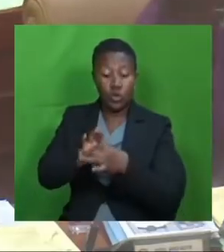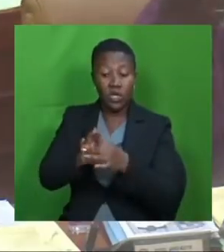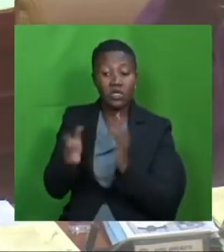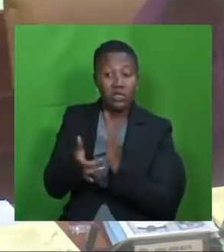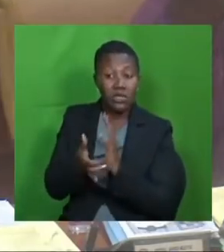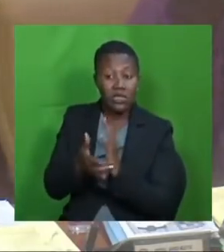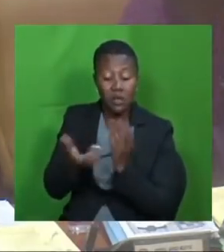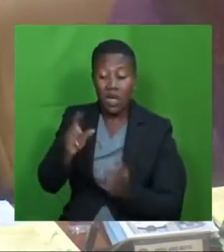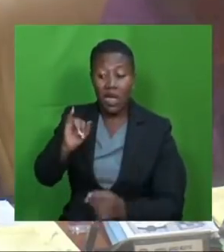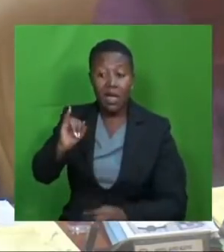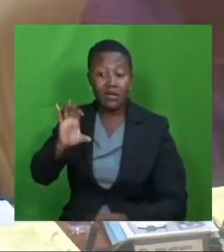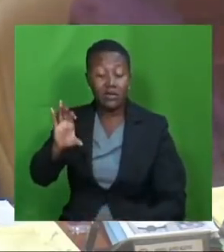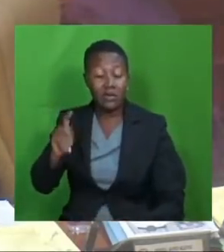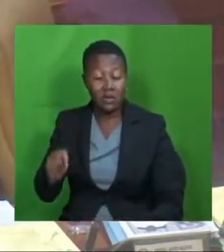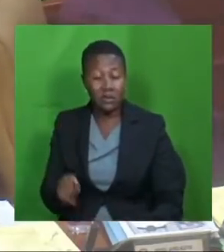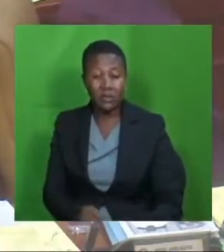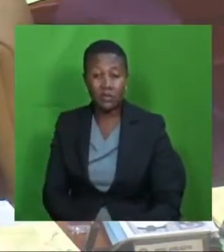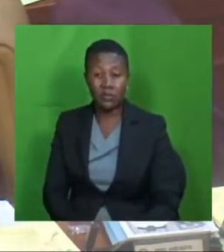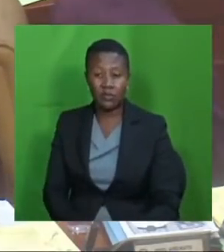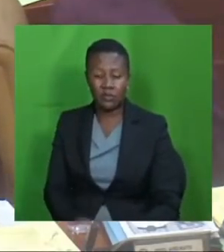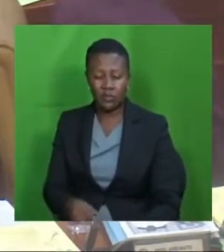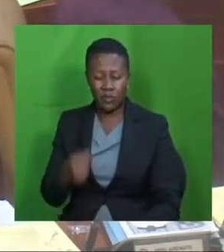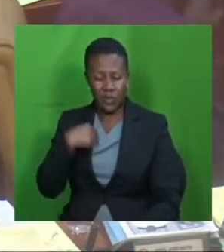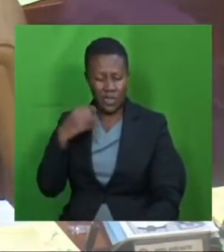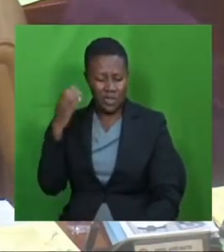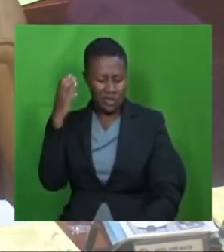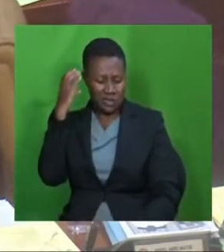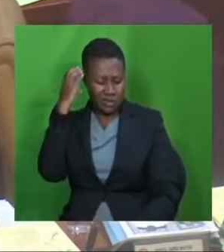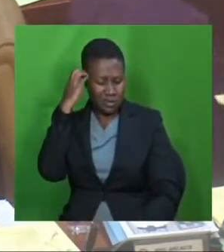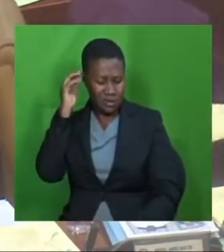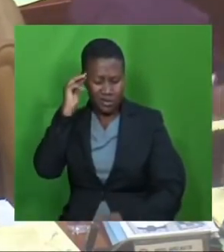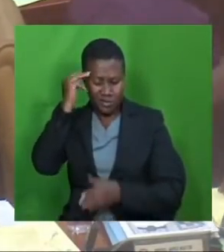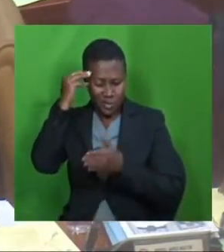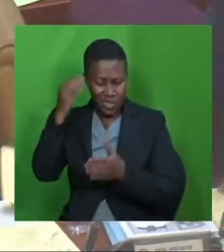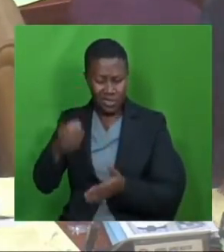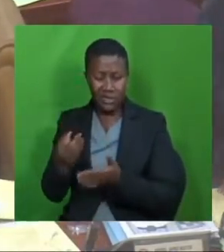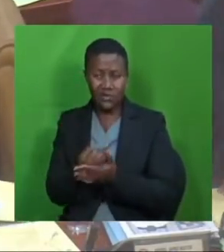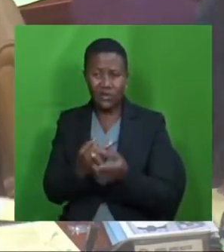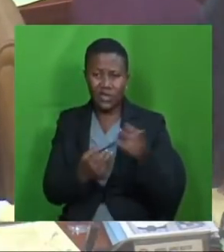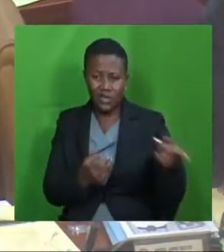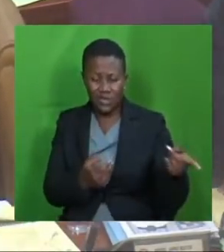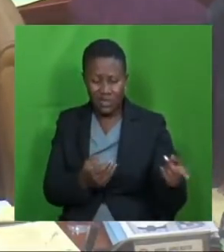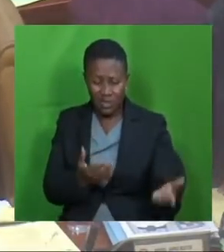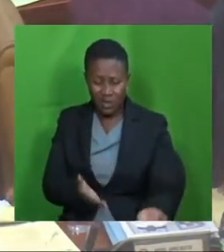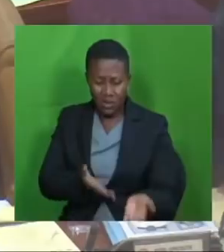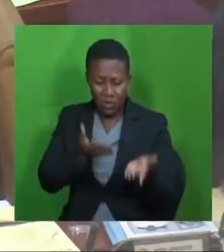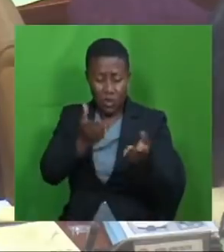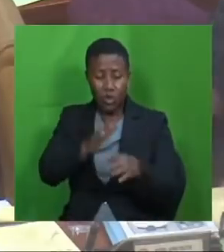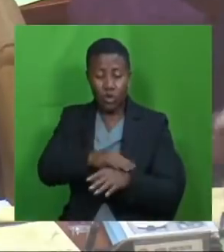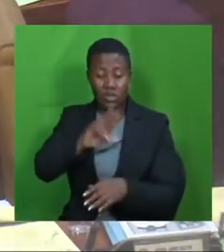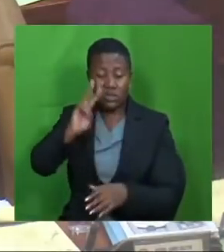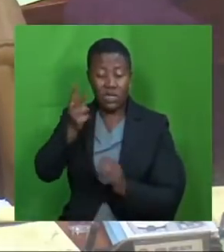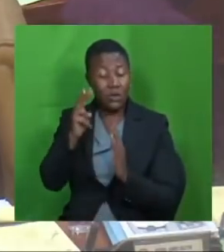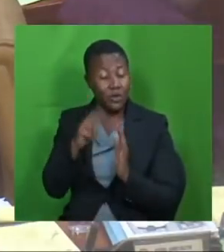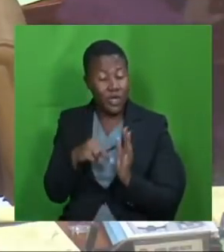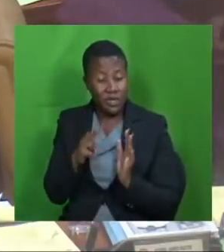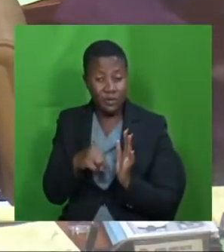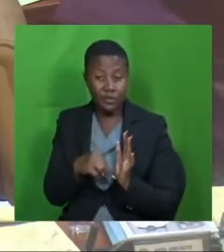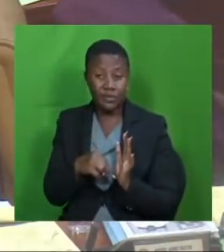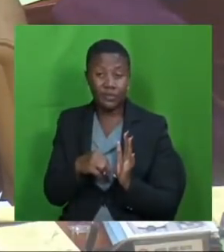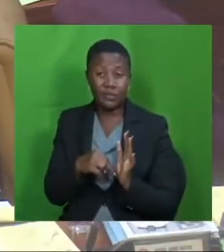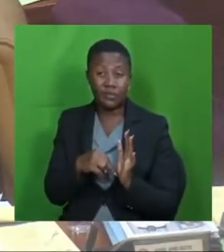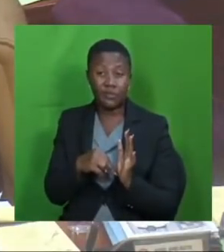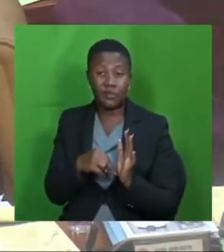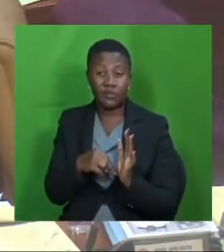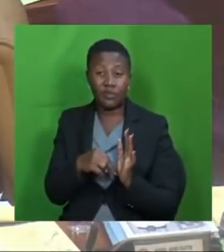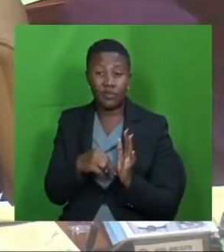today, as I heard the Minister of Finance make and move his motion on second reading, are you still